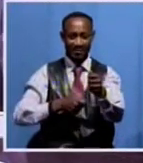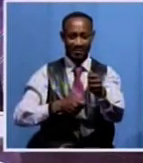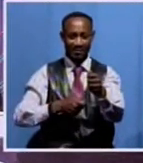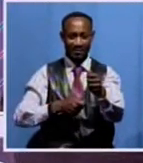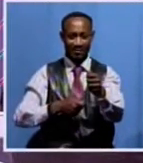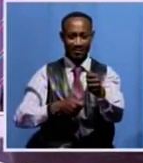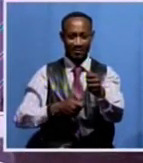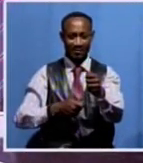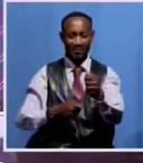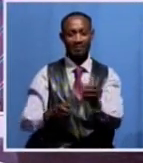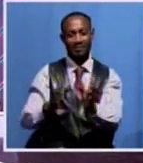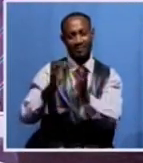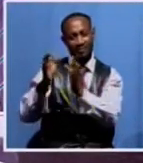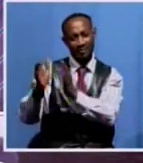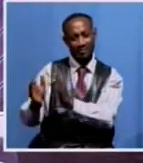in a substantial